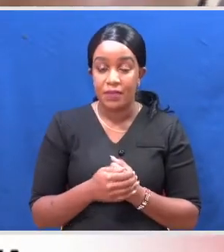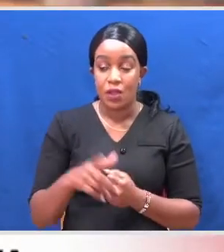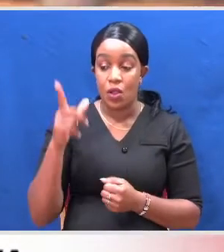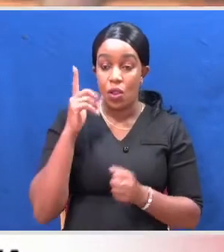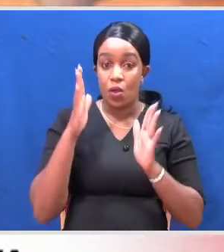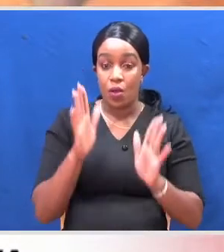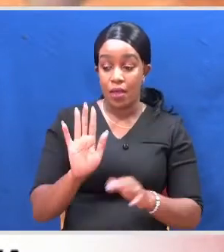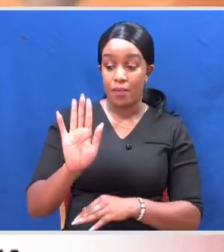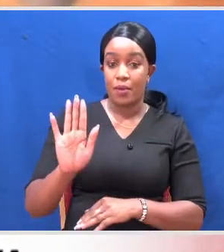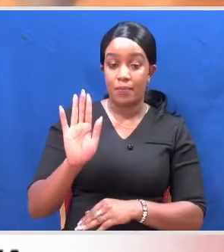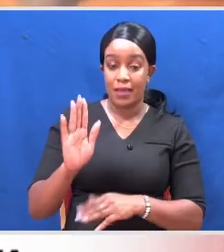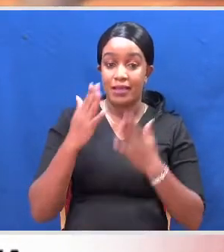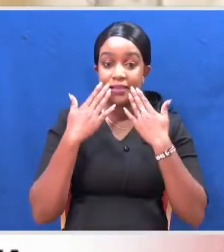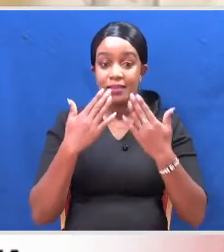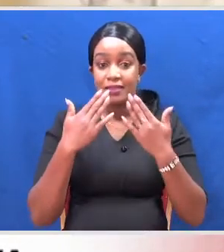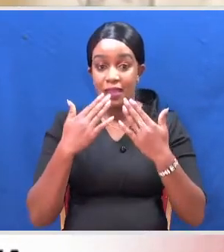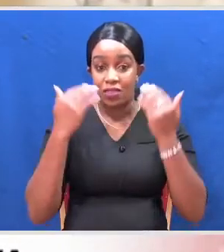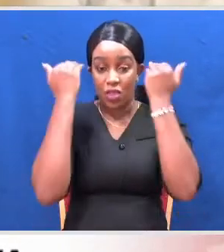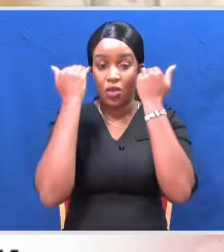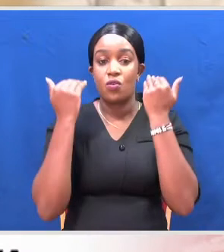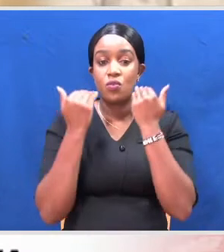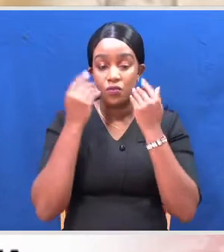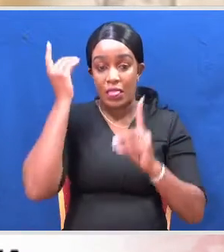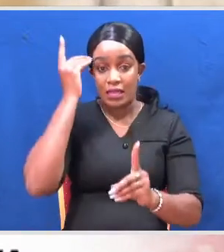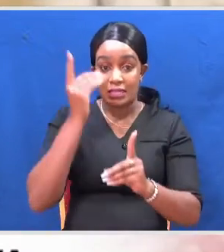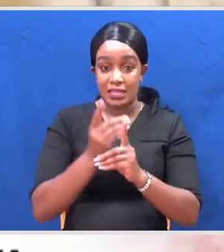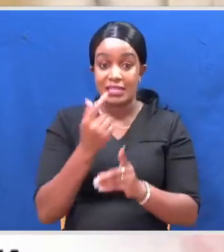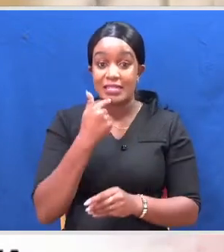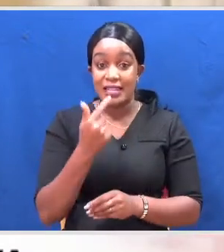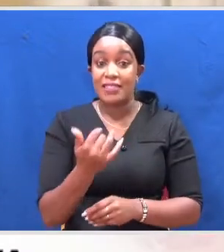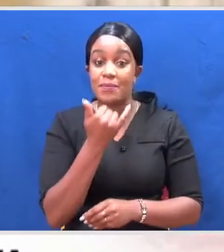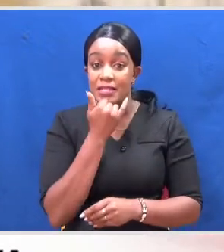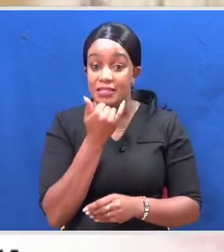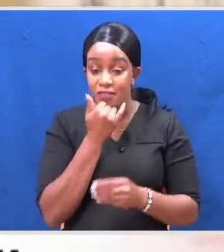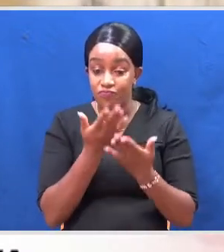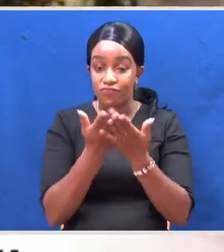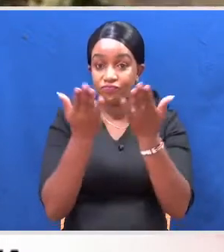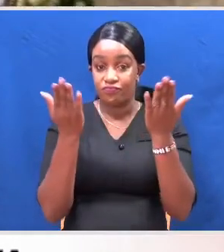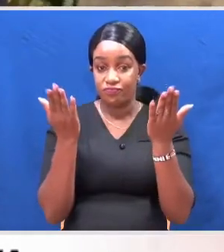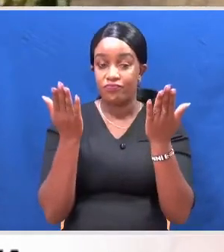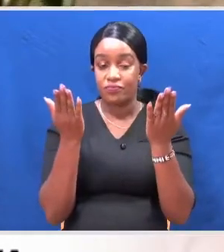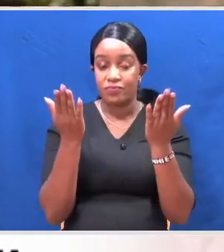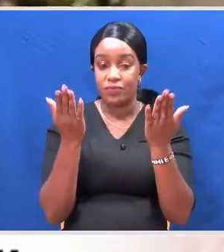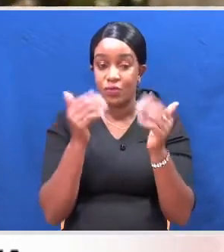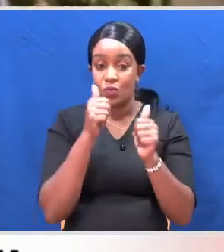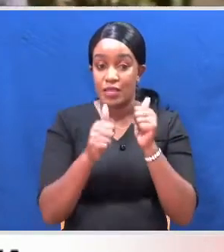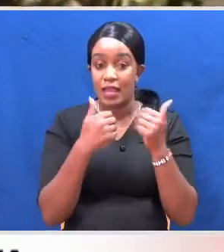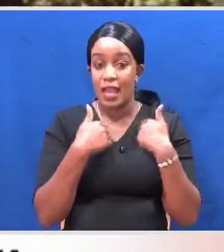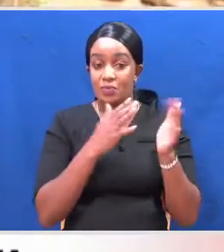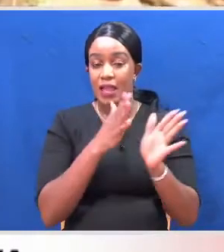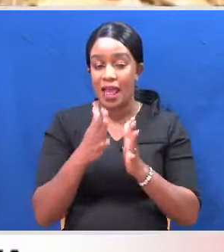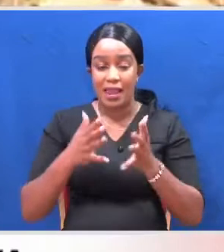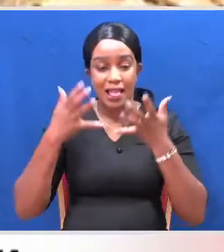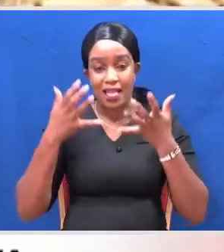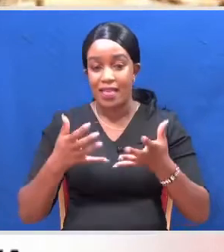Mutai ameshukuru mahakama kwa uamuzi huo, akisema makosa wanayotuhumiwa kutaka kutekeleza hayakuwa na uzito